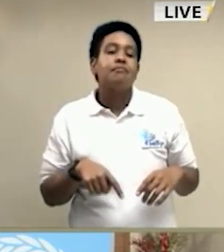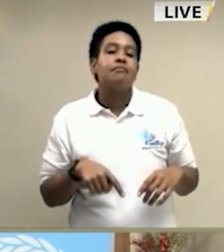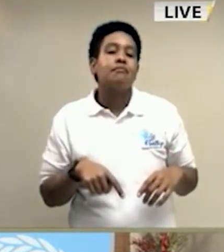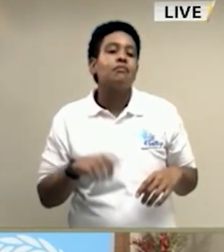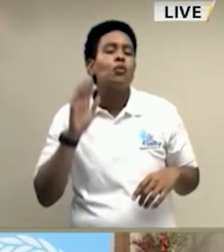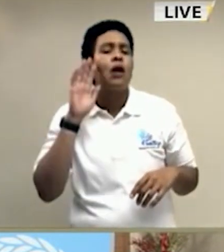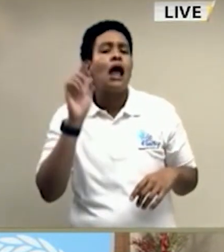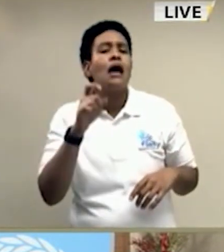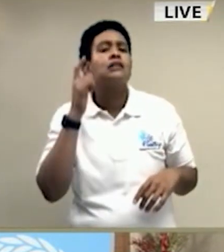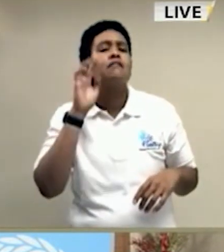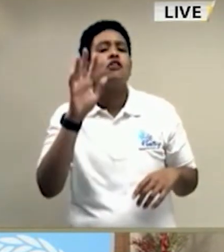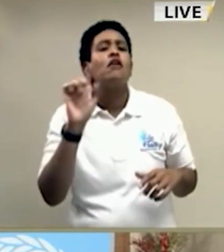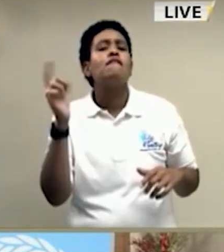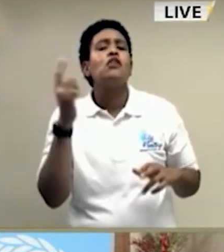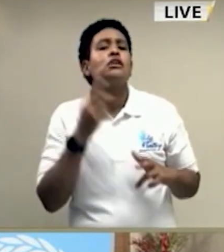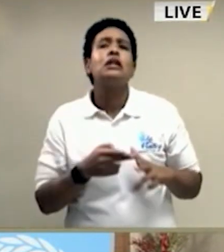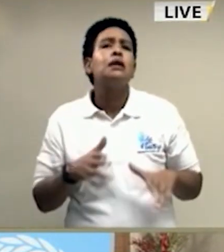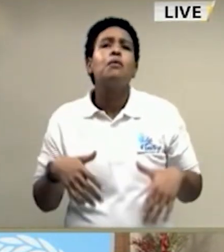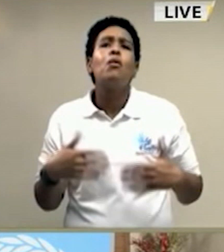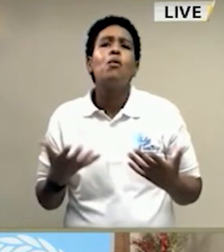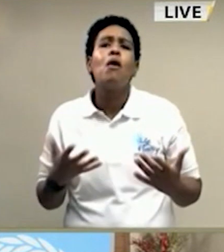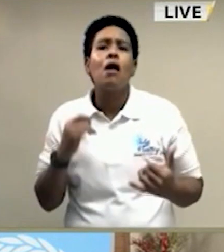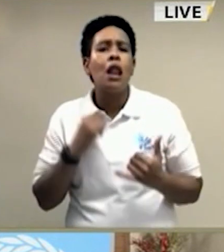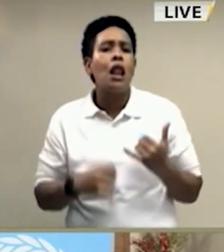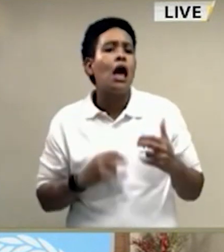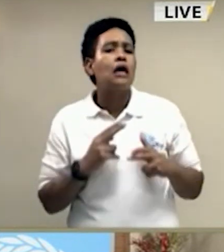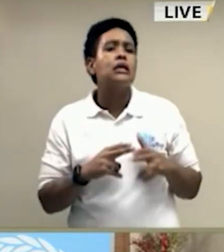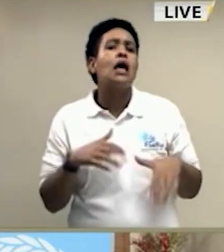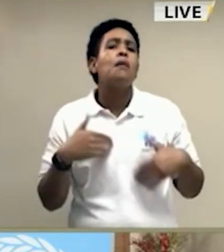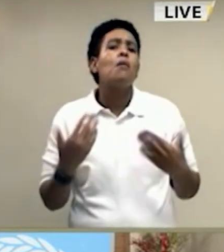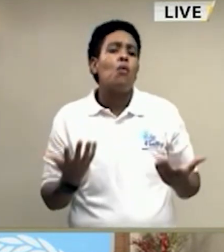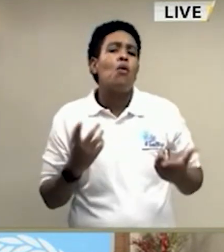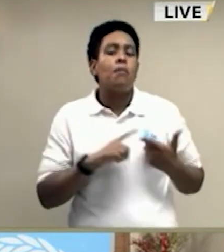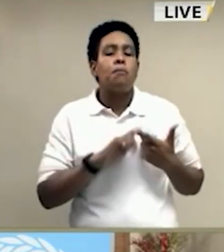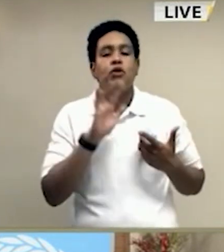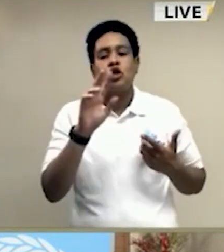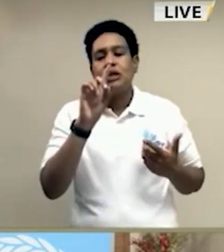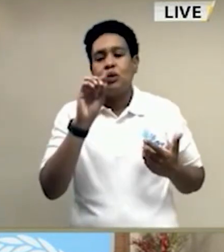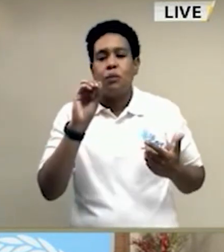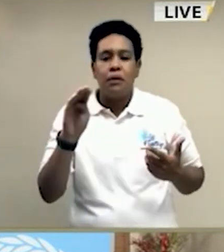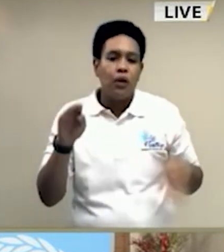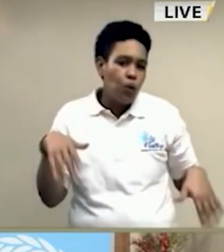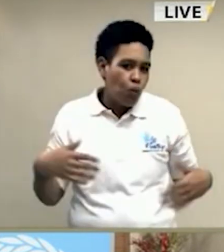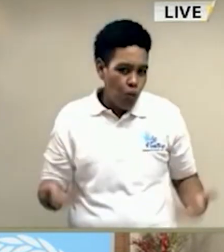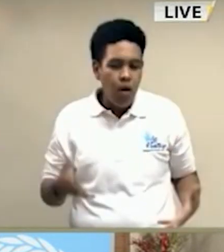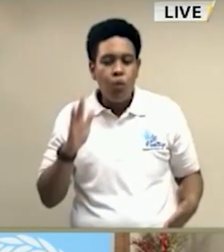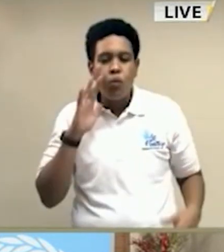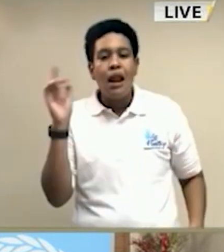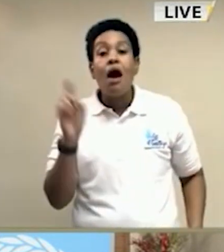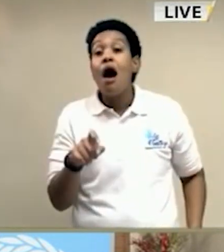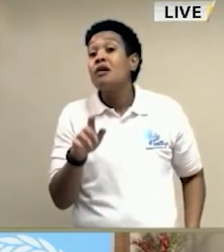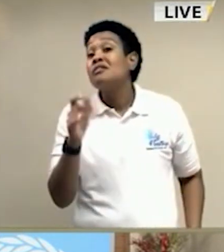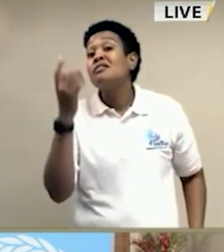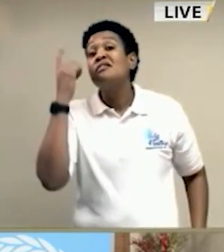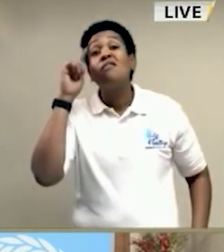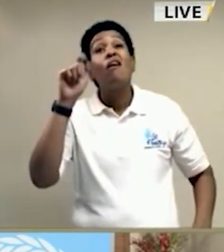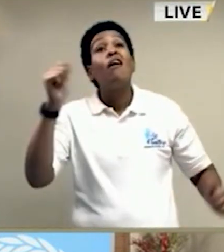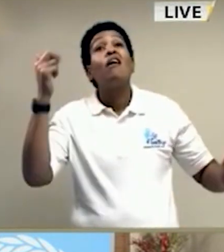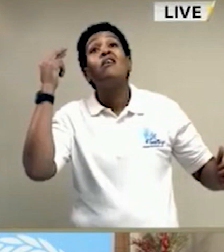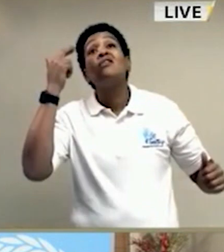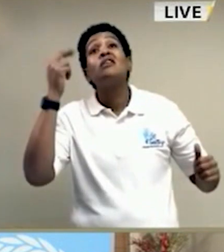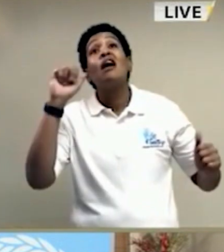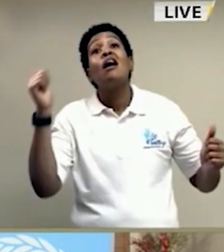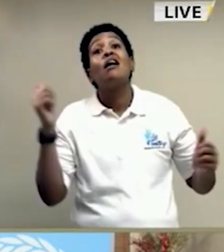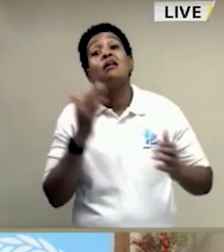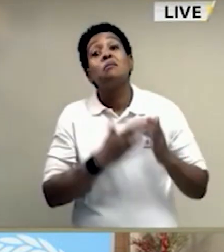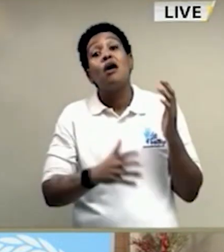with data input. Persons who experience these difficulties will be asked to provide additional information. The